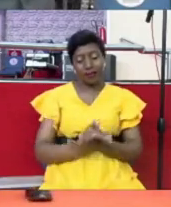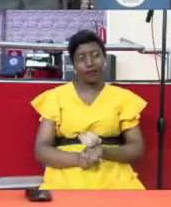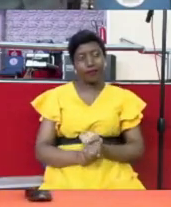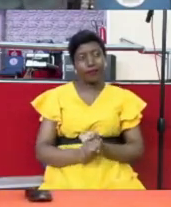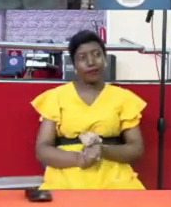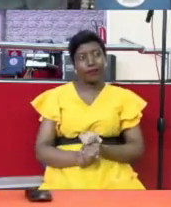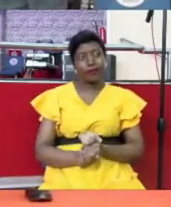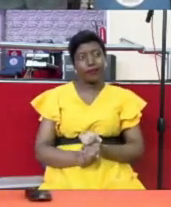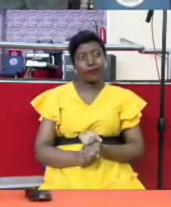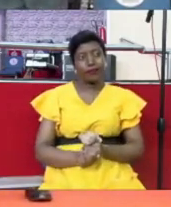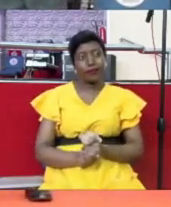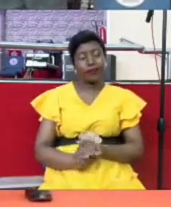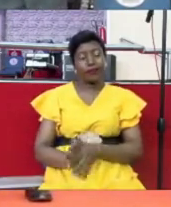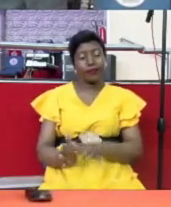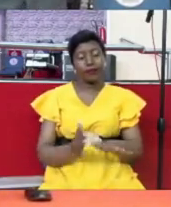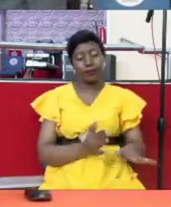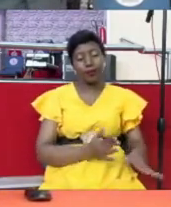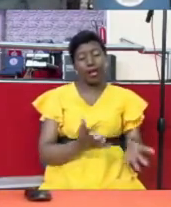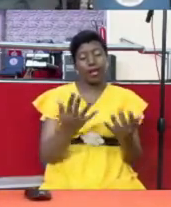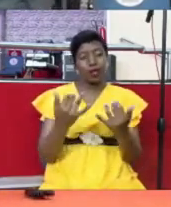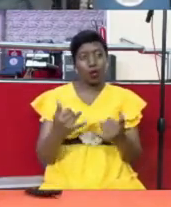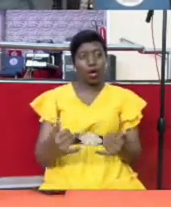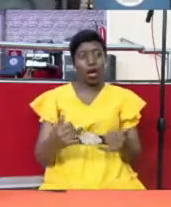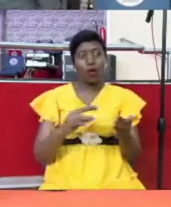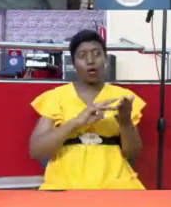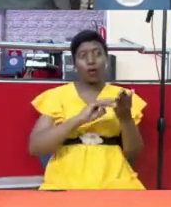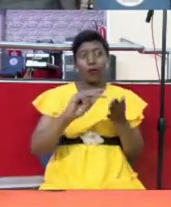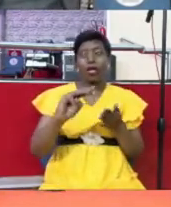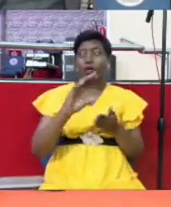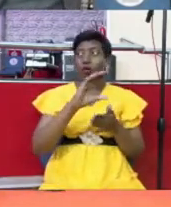giver. Now, in Matthew chapter 10, verse